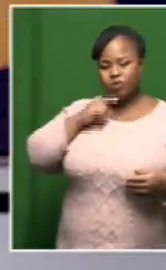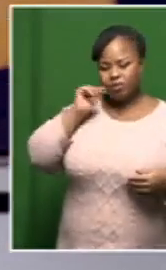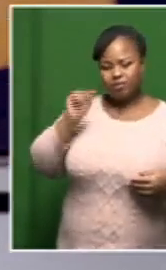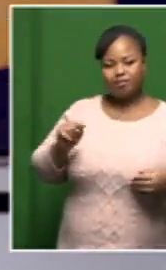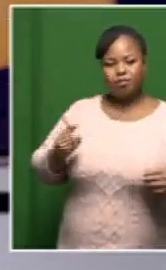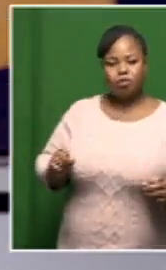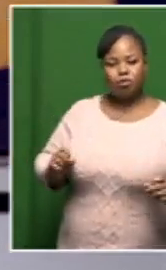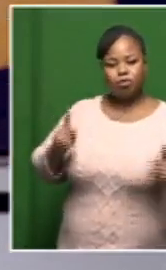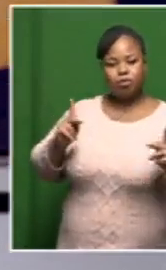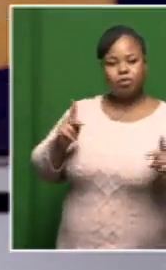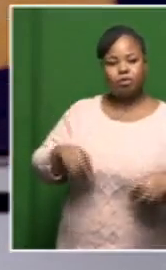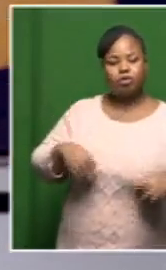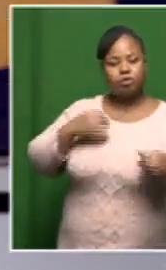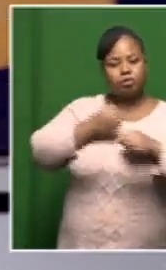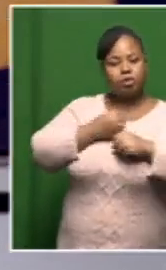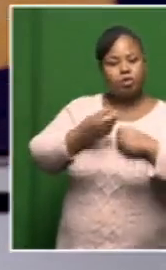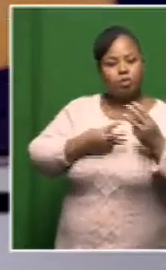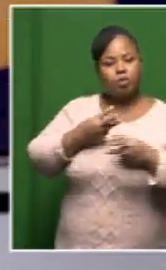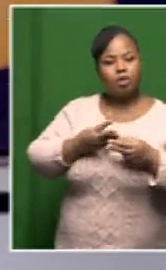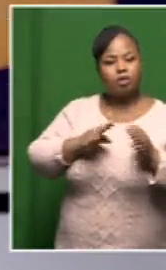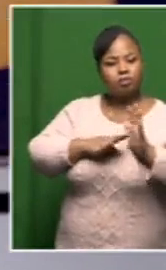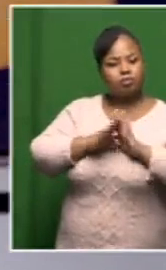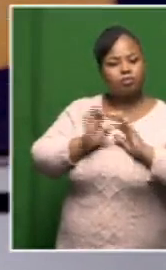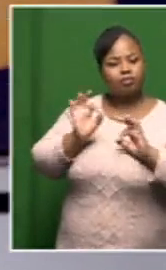that opportunity to actually produce the work and grow from